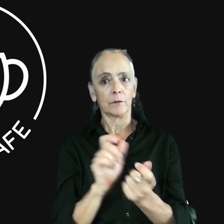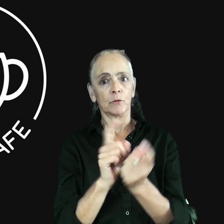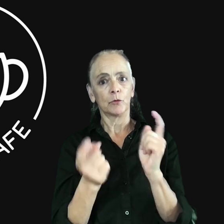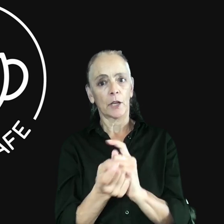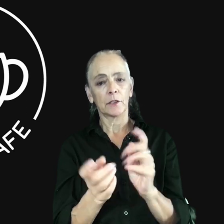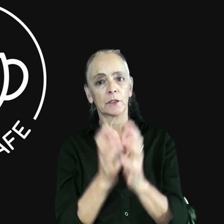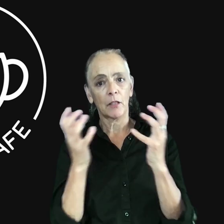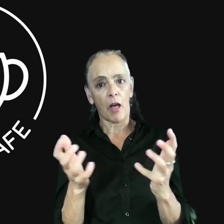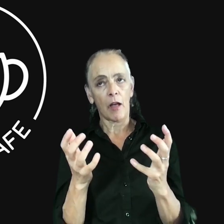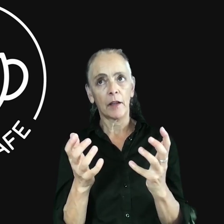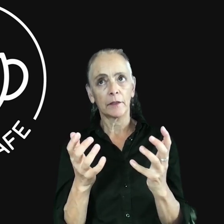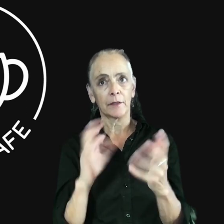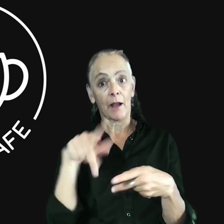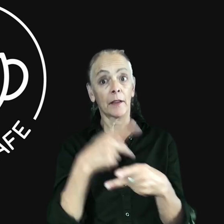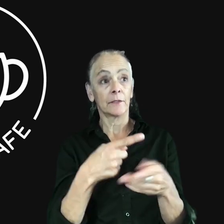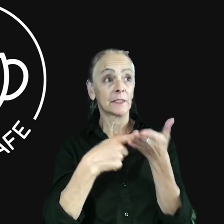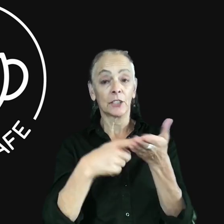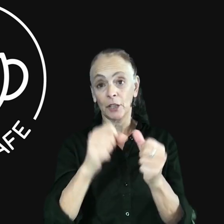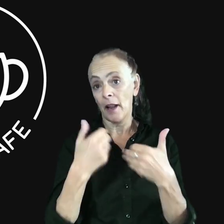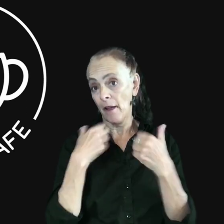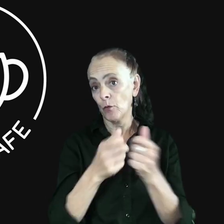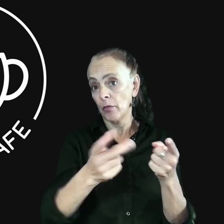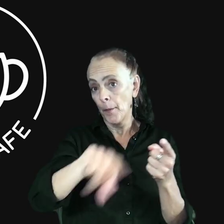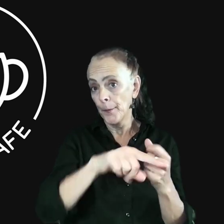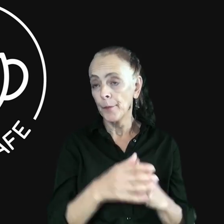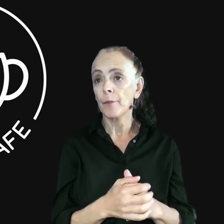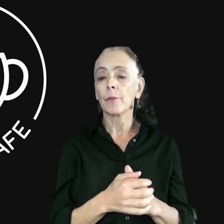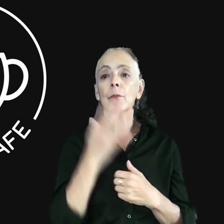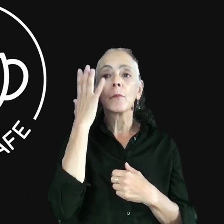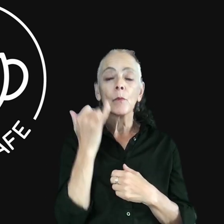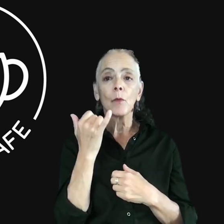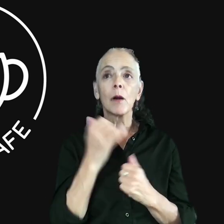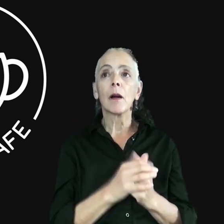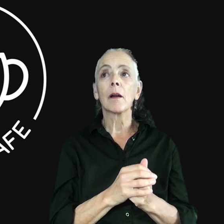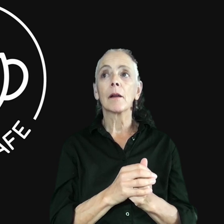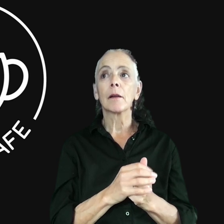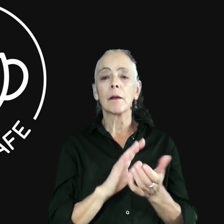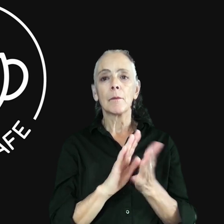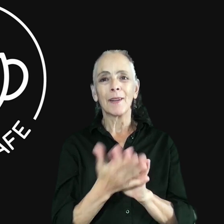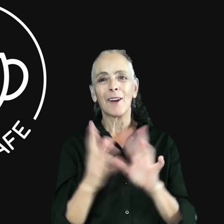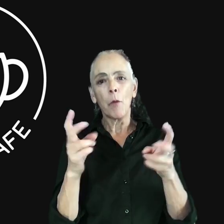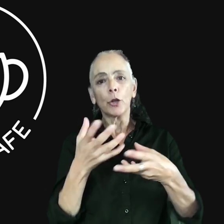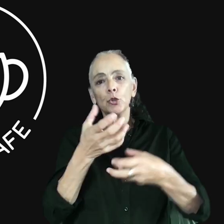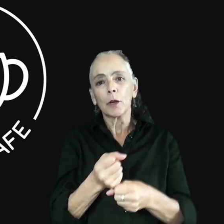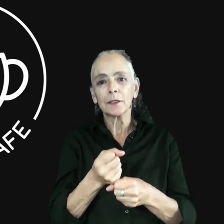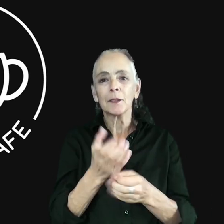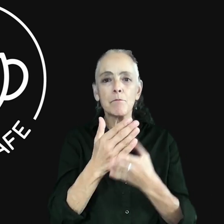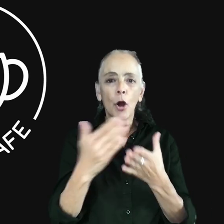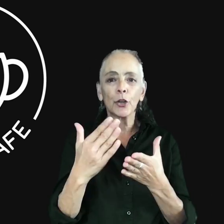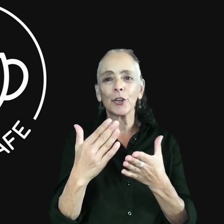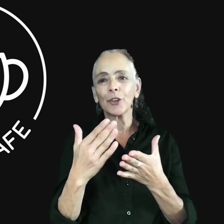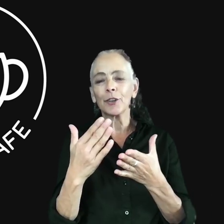lot the the kind of discussion that you can have with them because then uh when you become a trusted partner or kind of a team